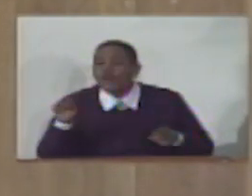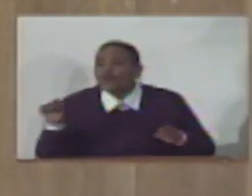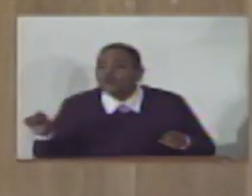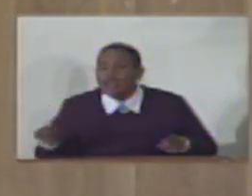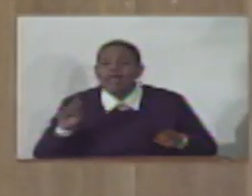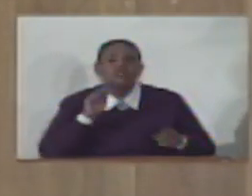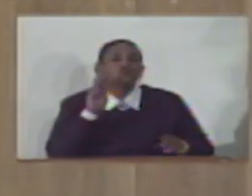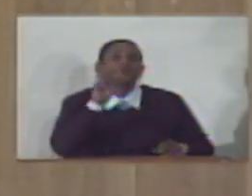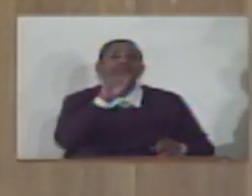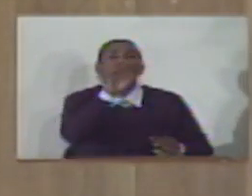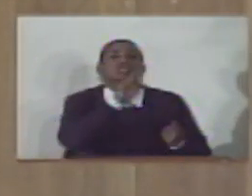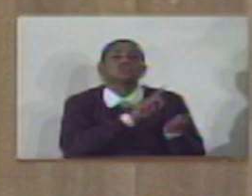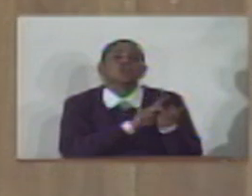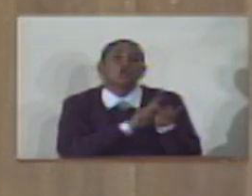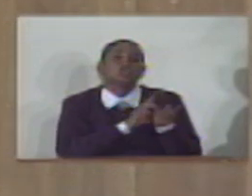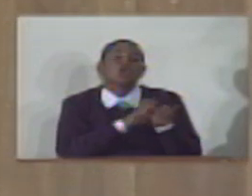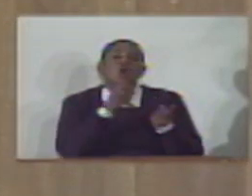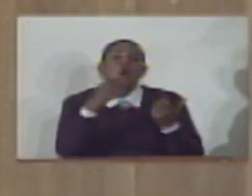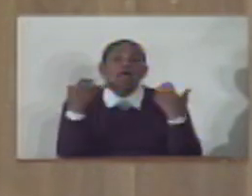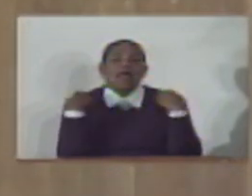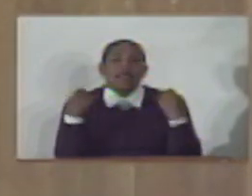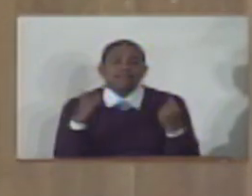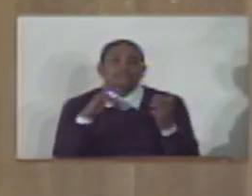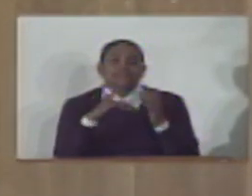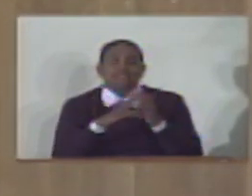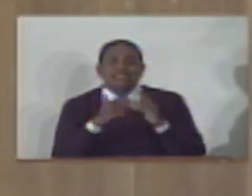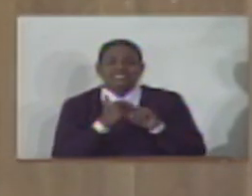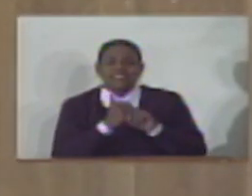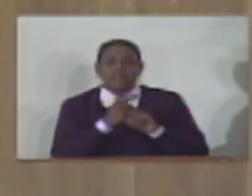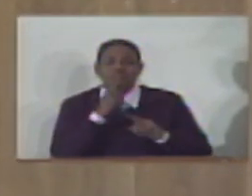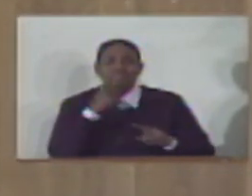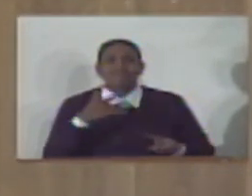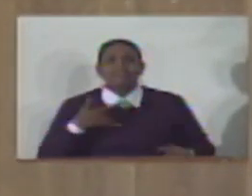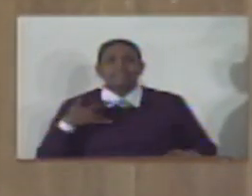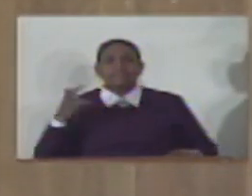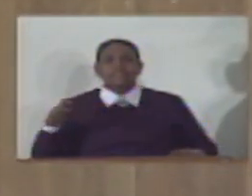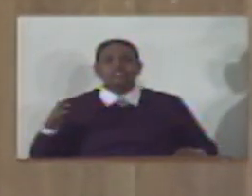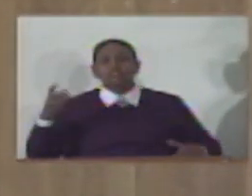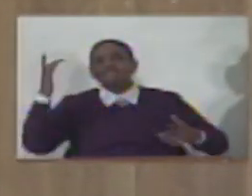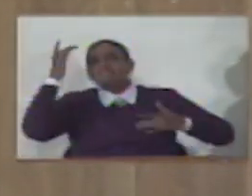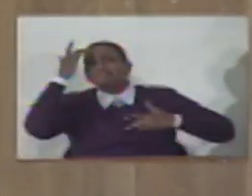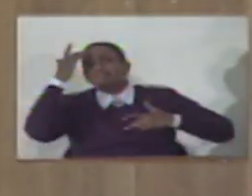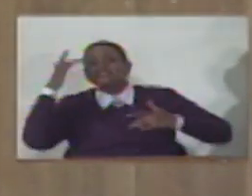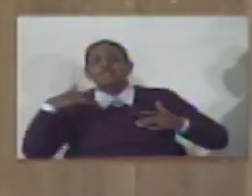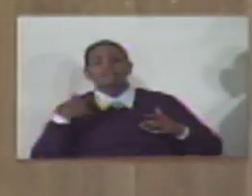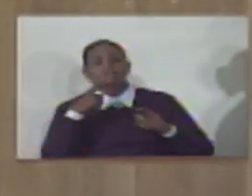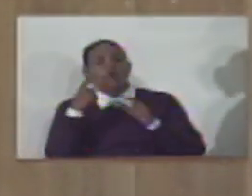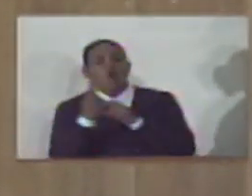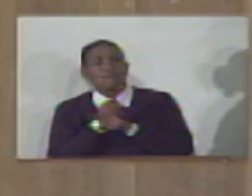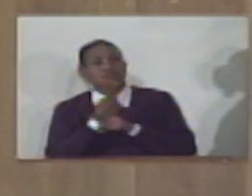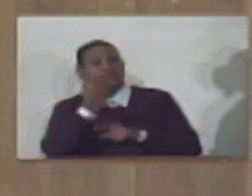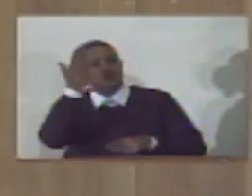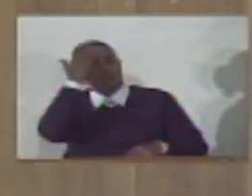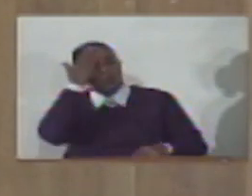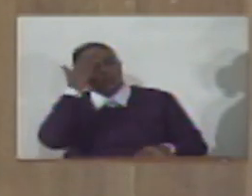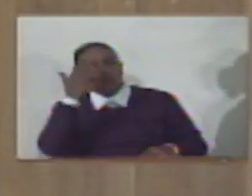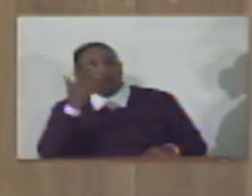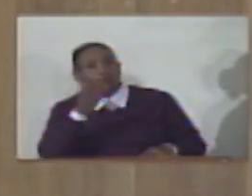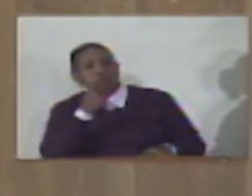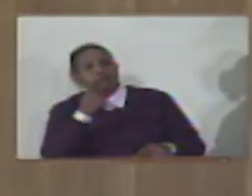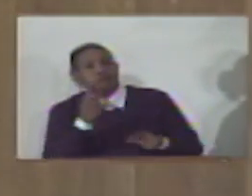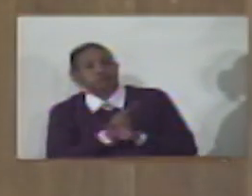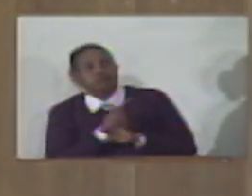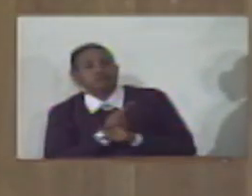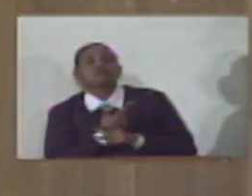to visit their doctor or health center as necessary in order for appropriate diagnosis to be made and